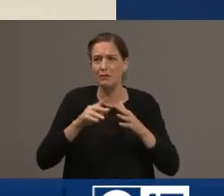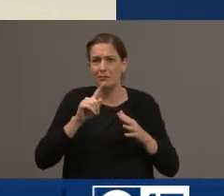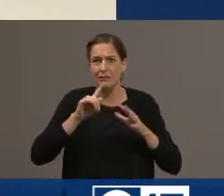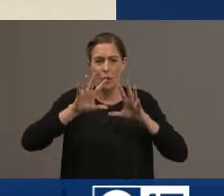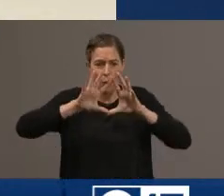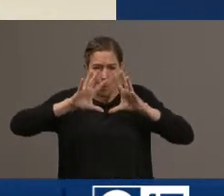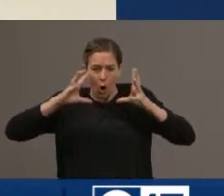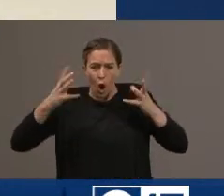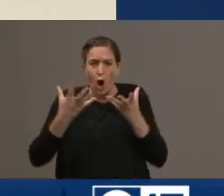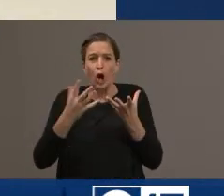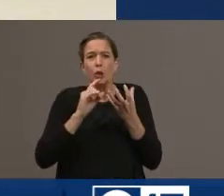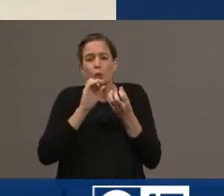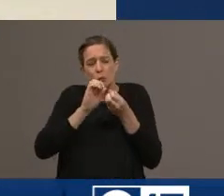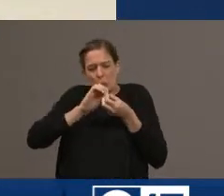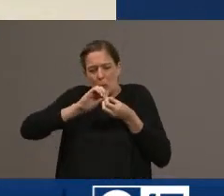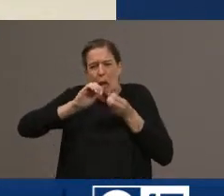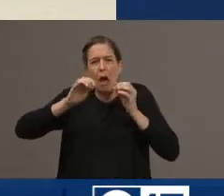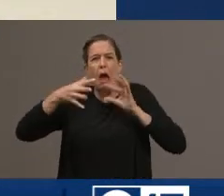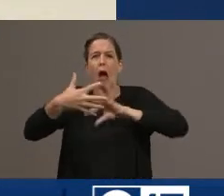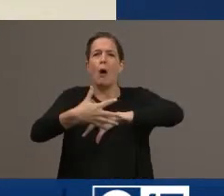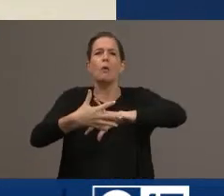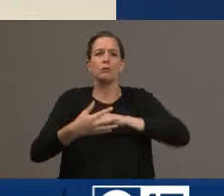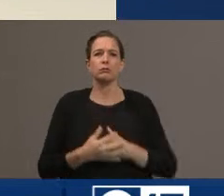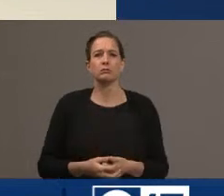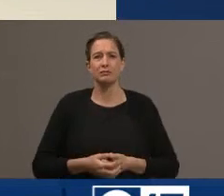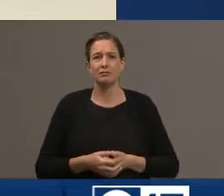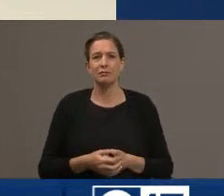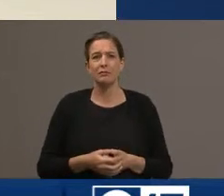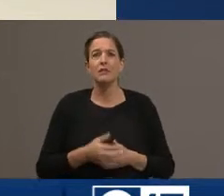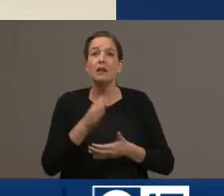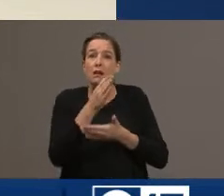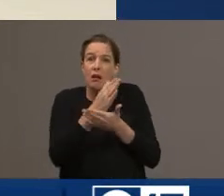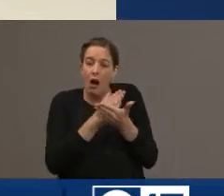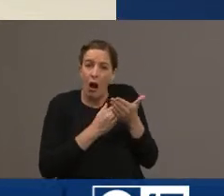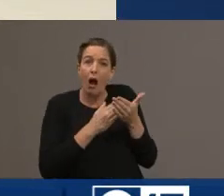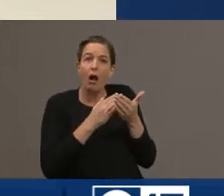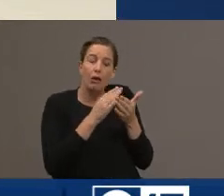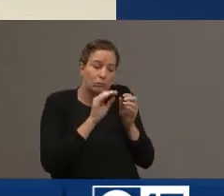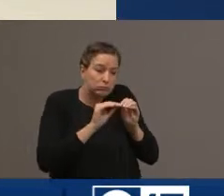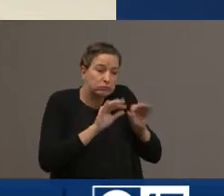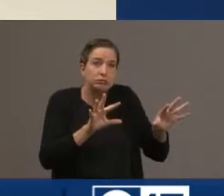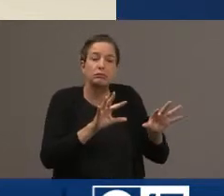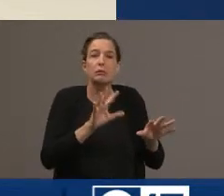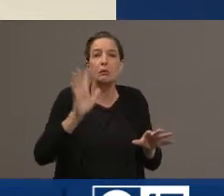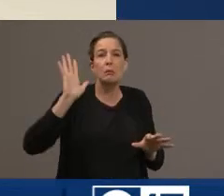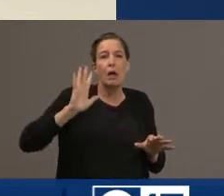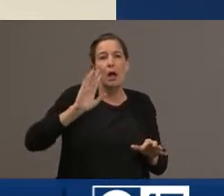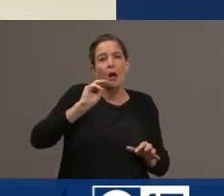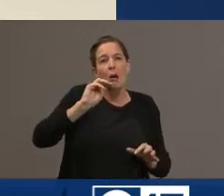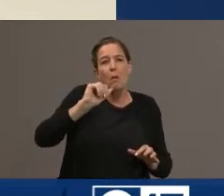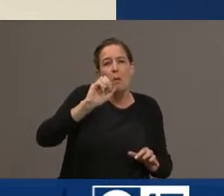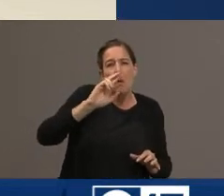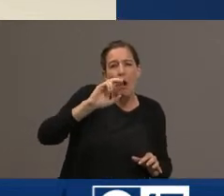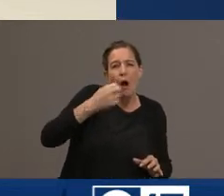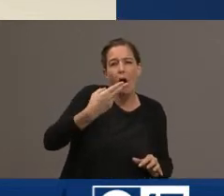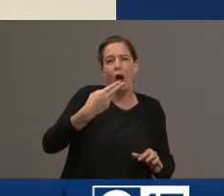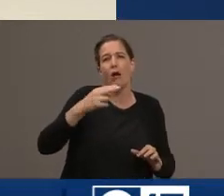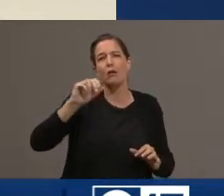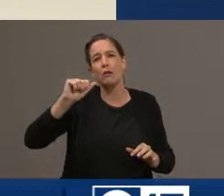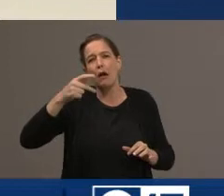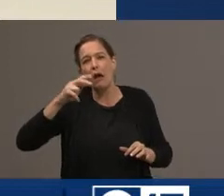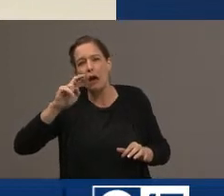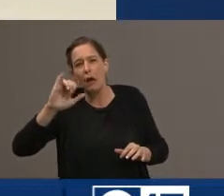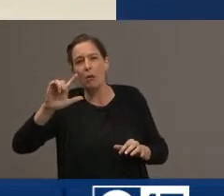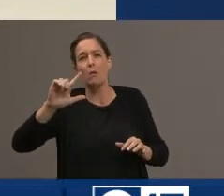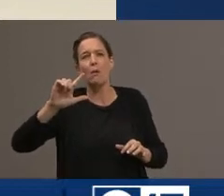states were hit in March, April, and May. Our time of getting hit is right